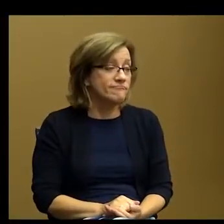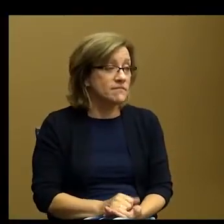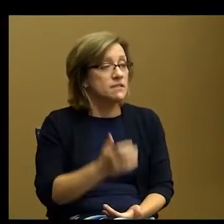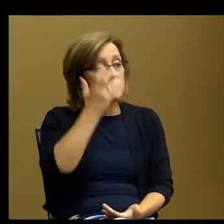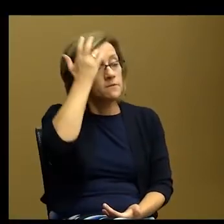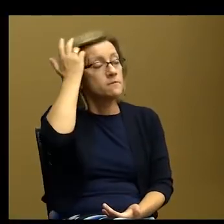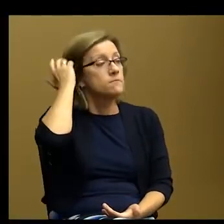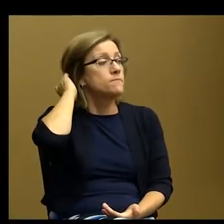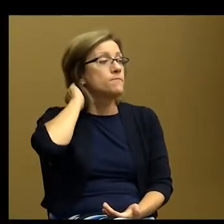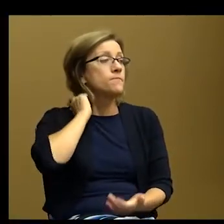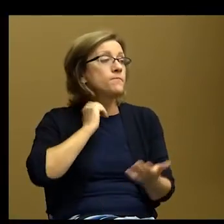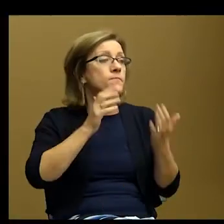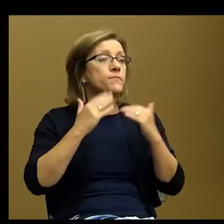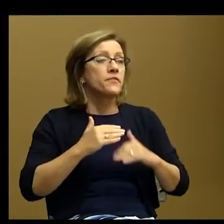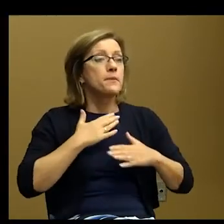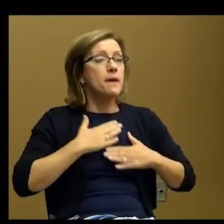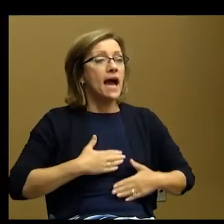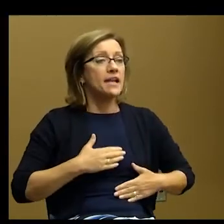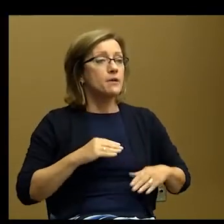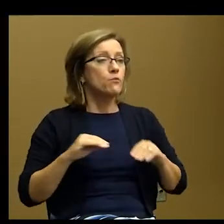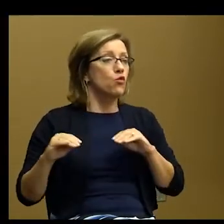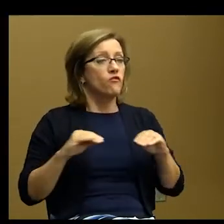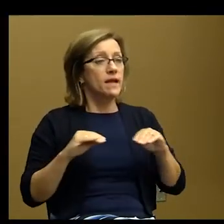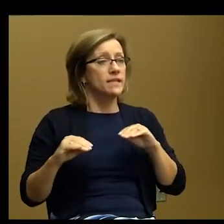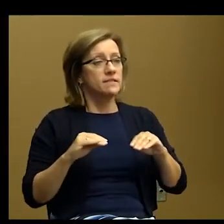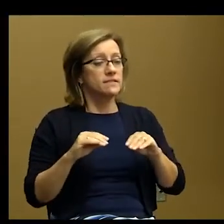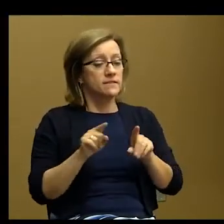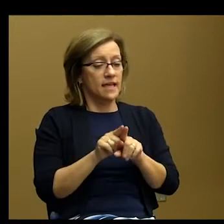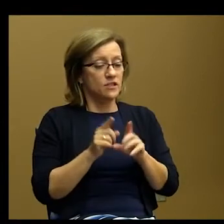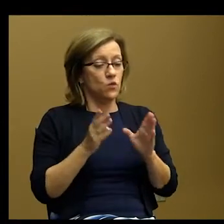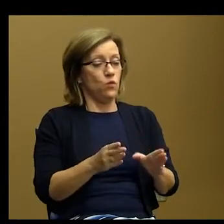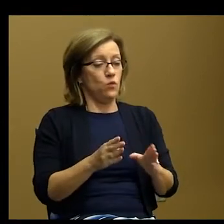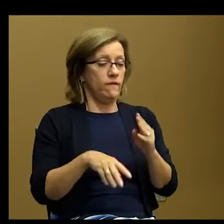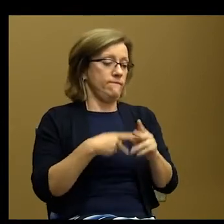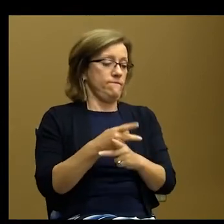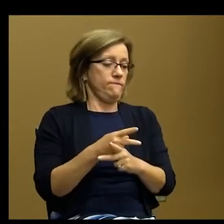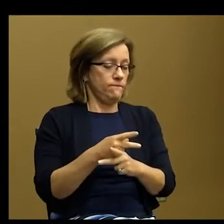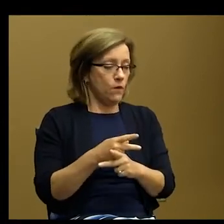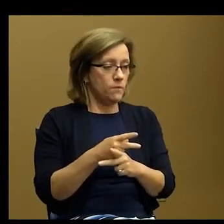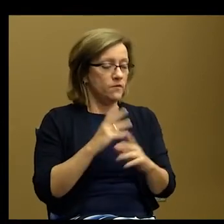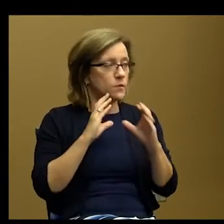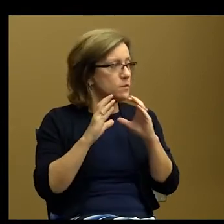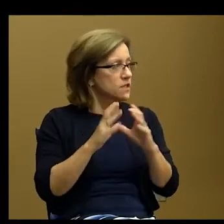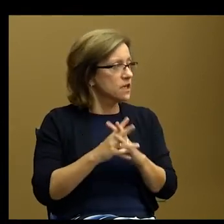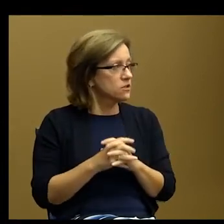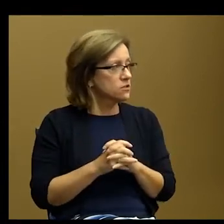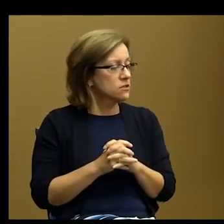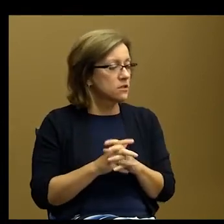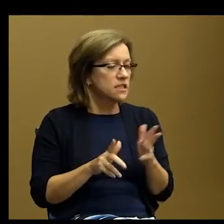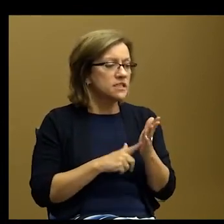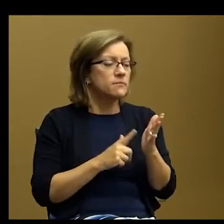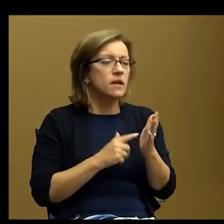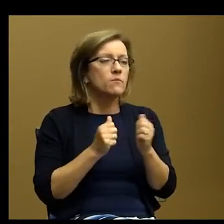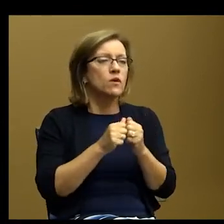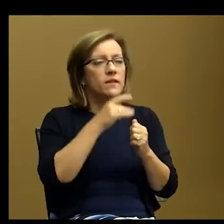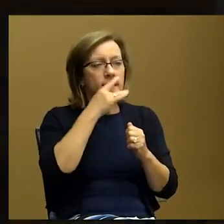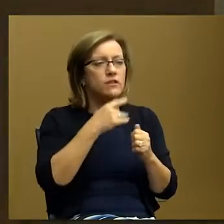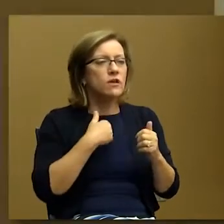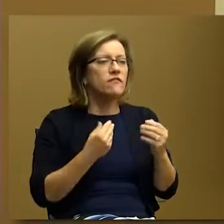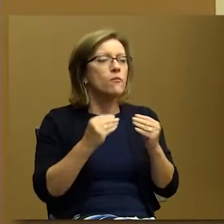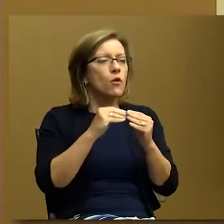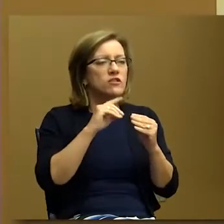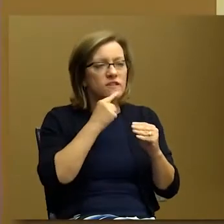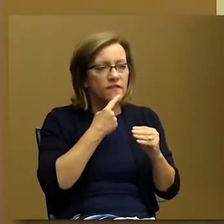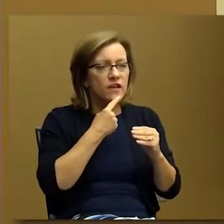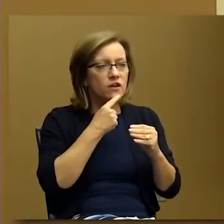Then they also can use body movements as a form of communication, sometimes with our more involved kids. Sometimes